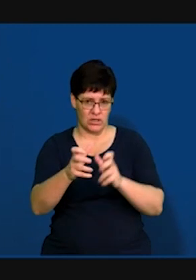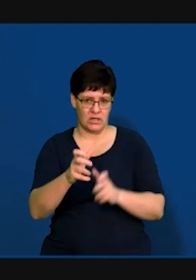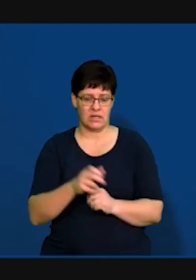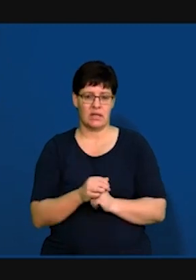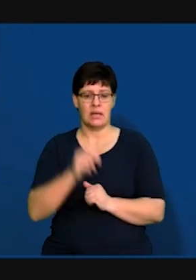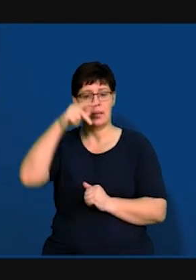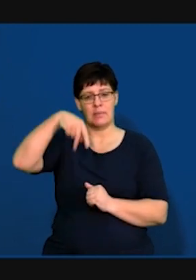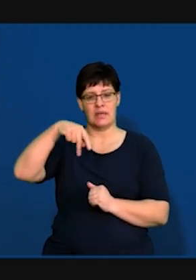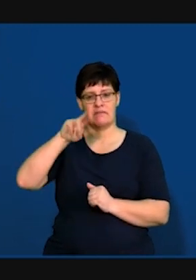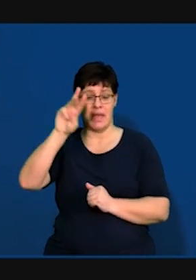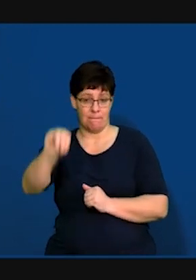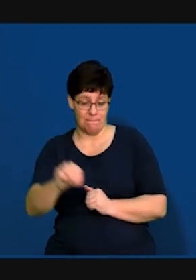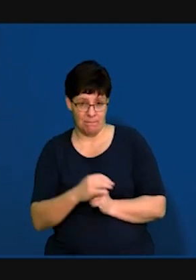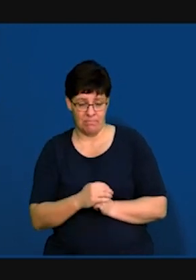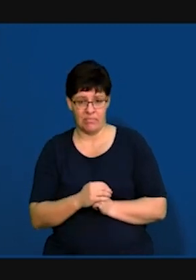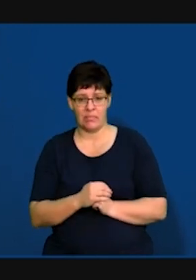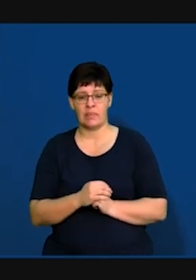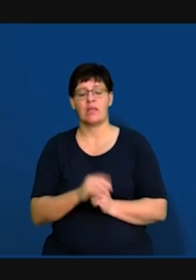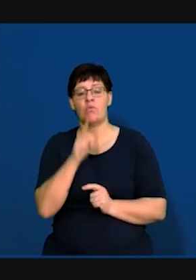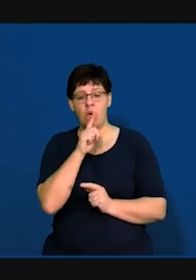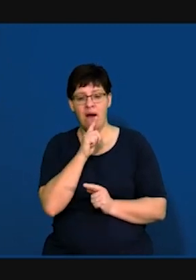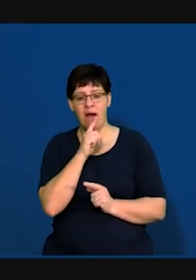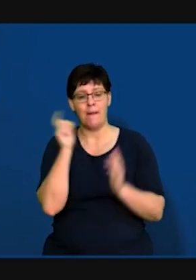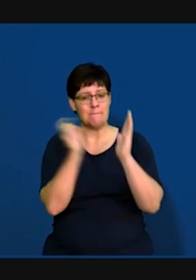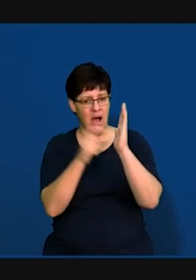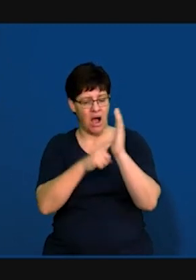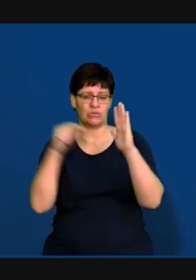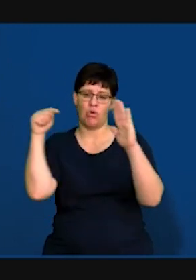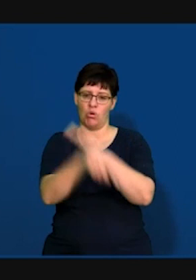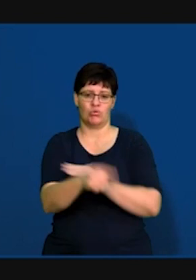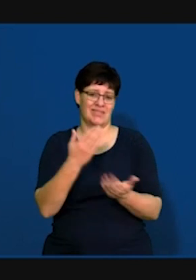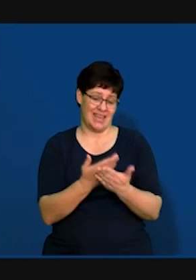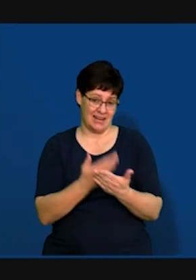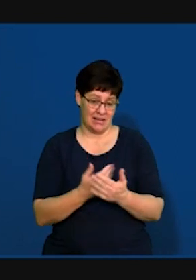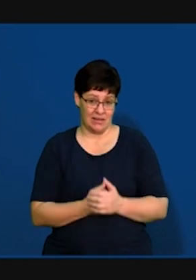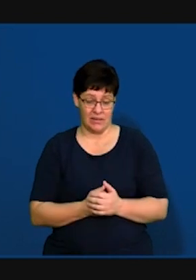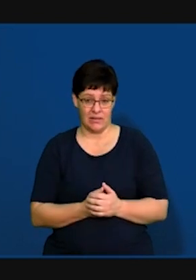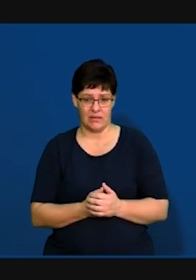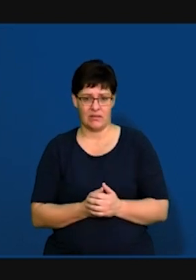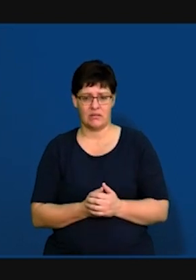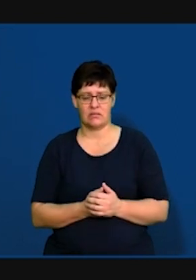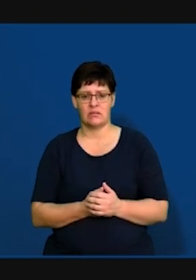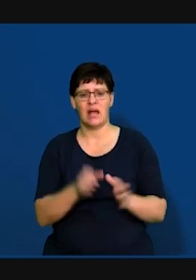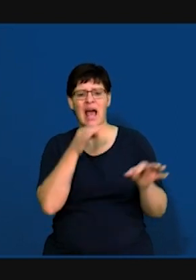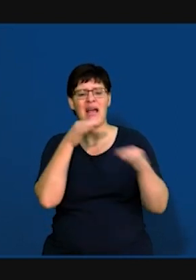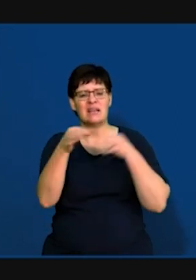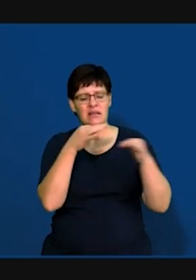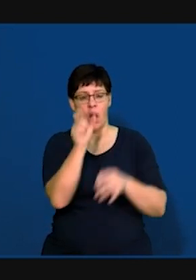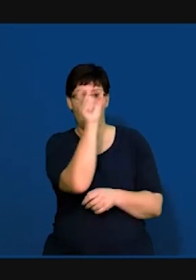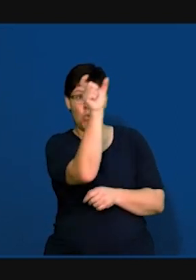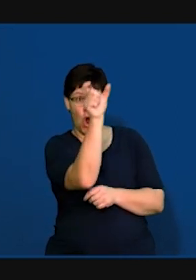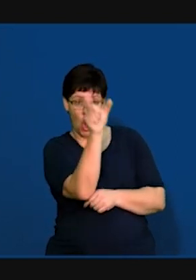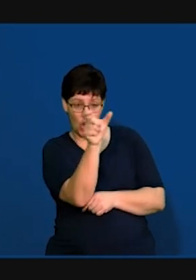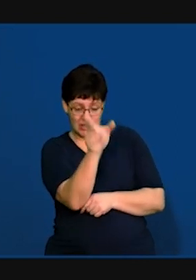guard against that because marks can be lost in that way. Now, define the terms correctly,